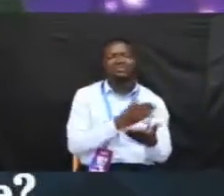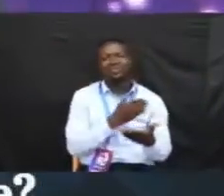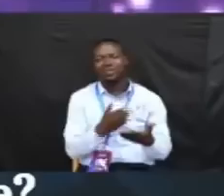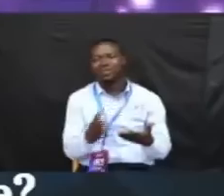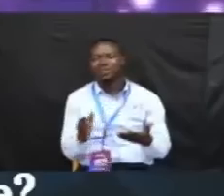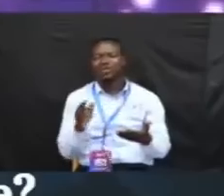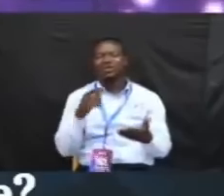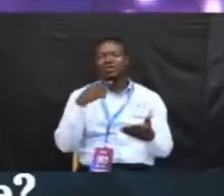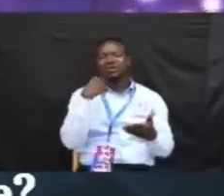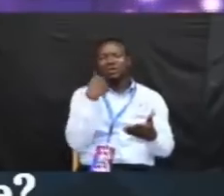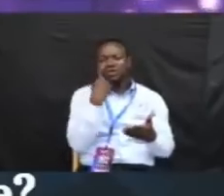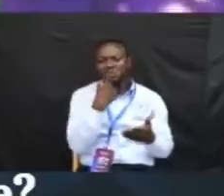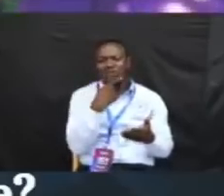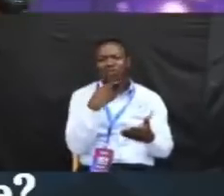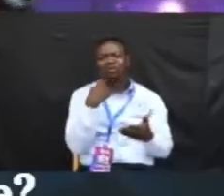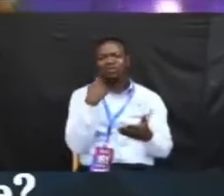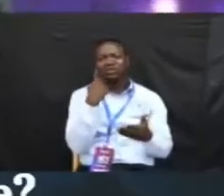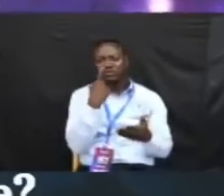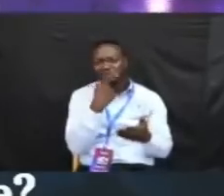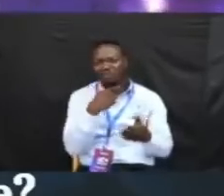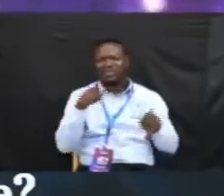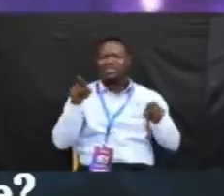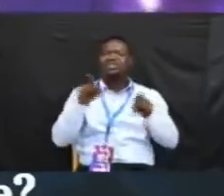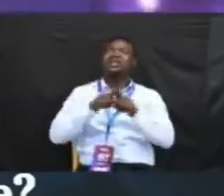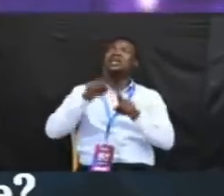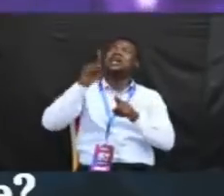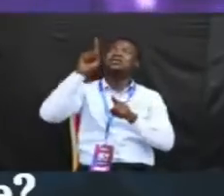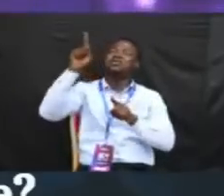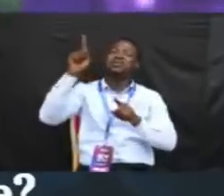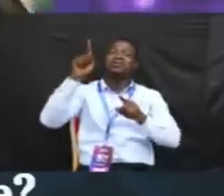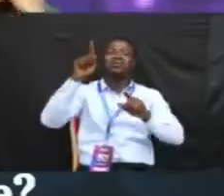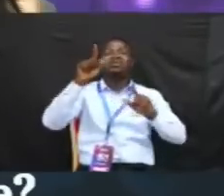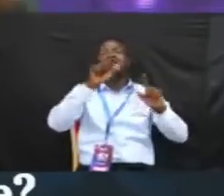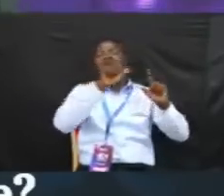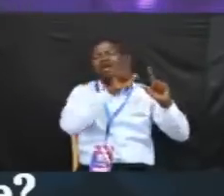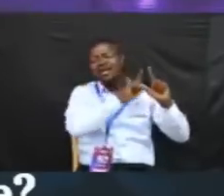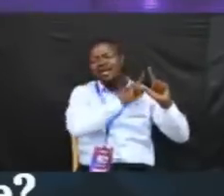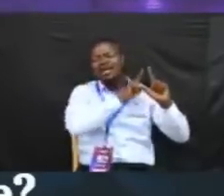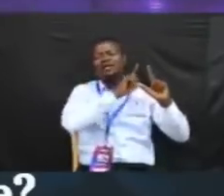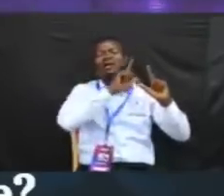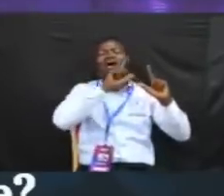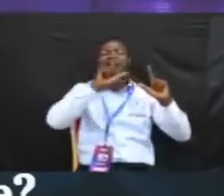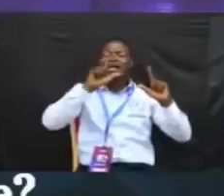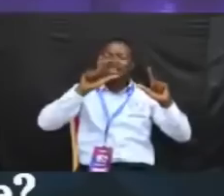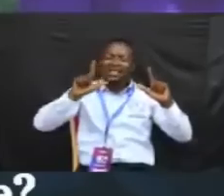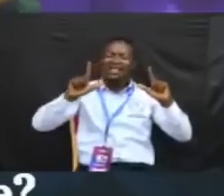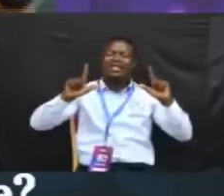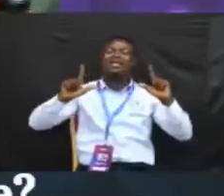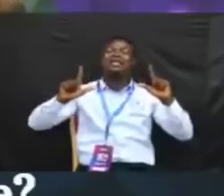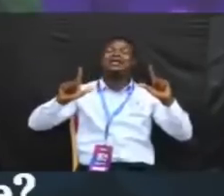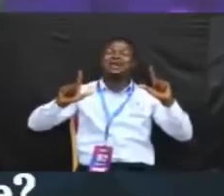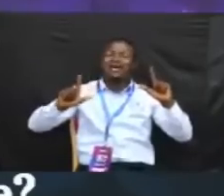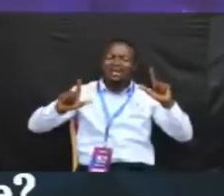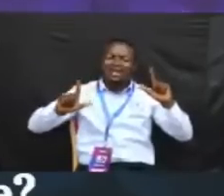Here in the Lord in the Lord is here.